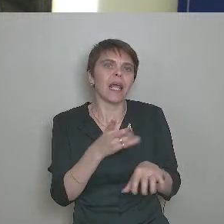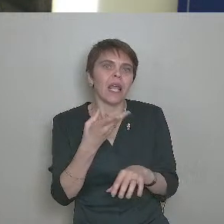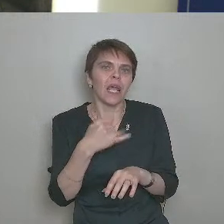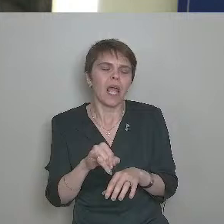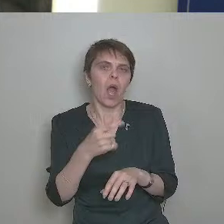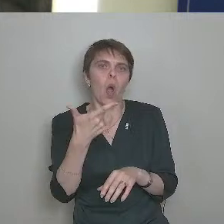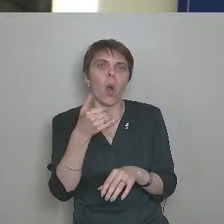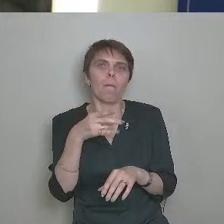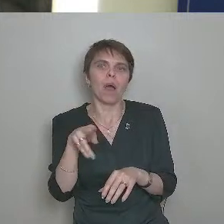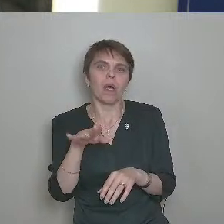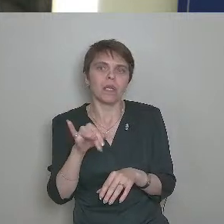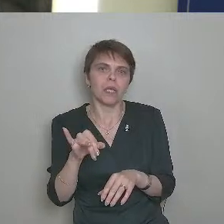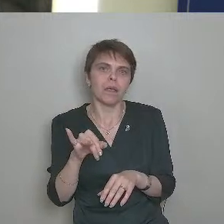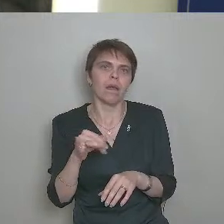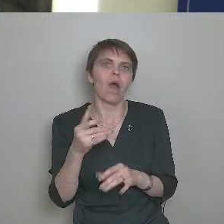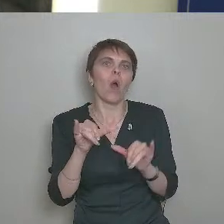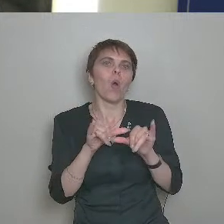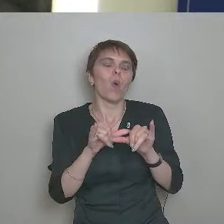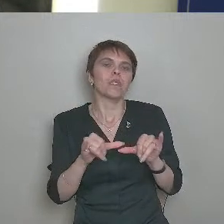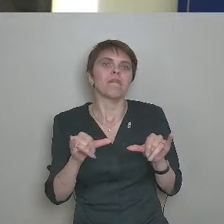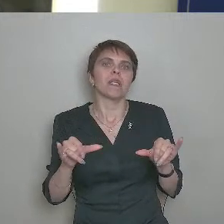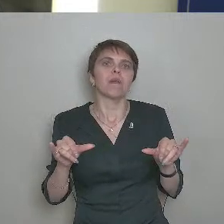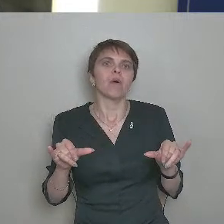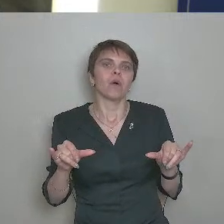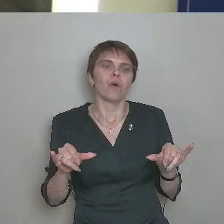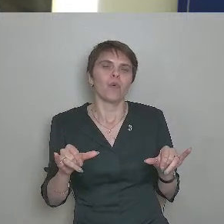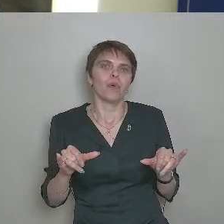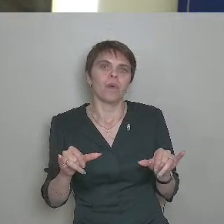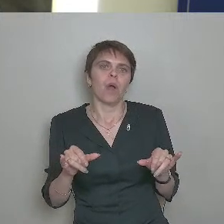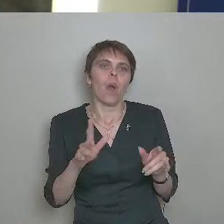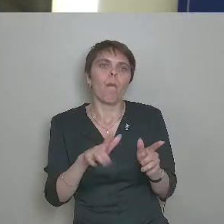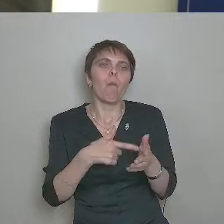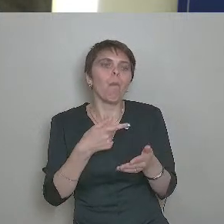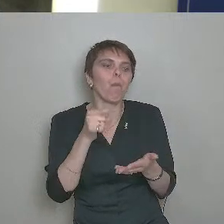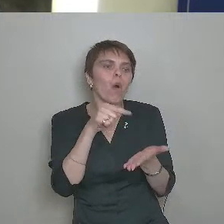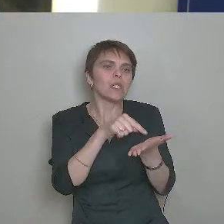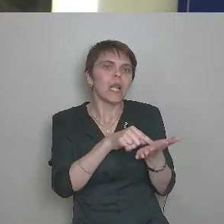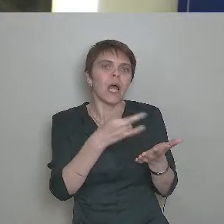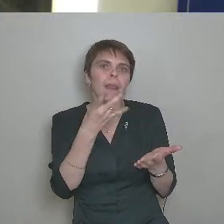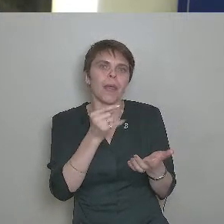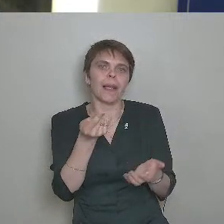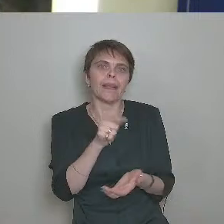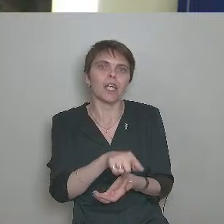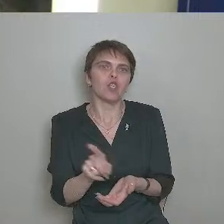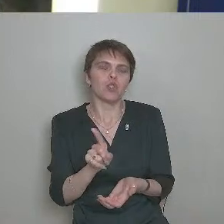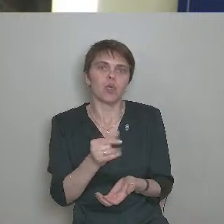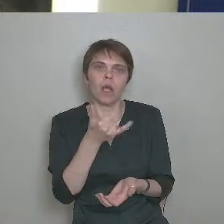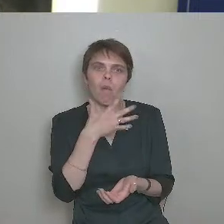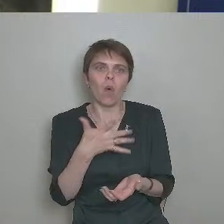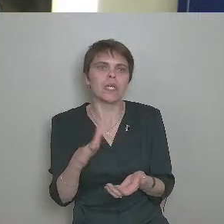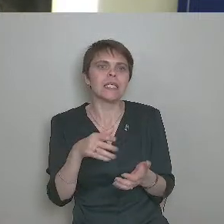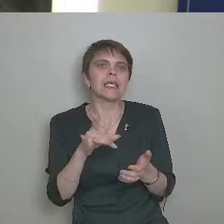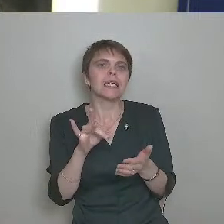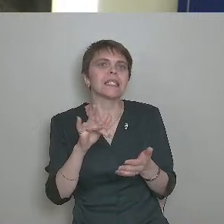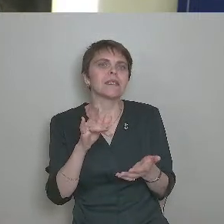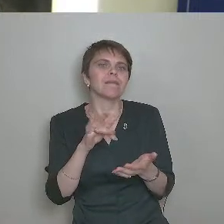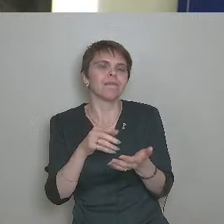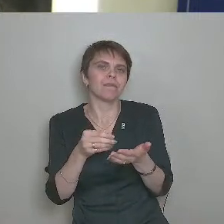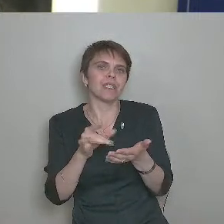budget funds and also implement the strategies of development of territorial communities.